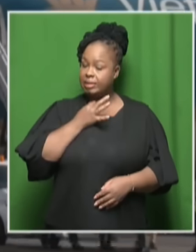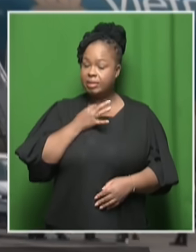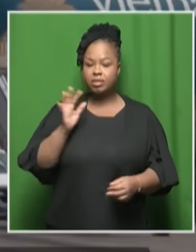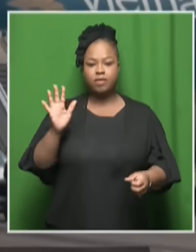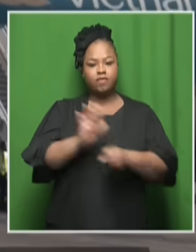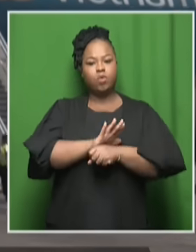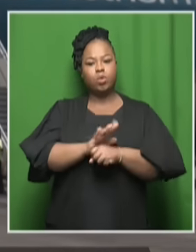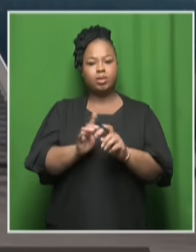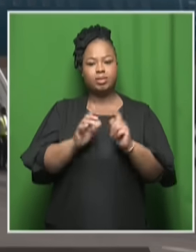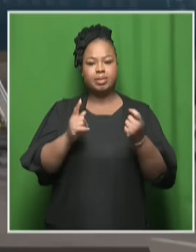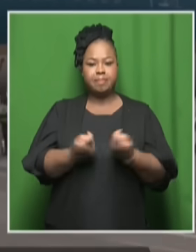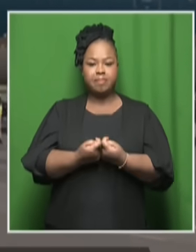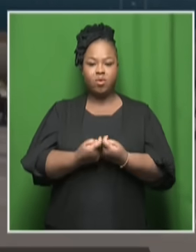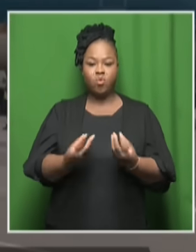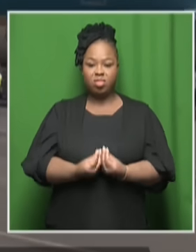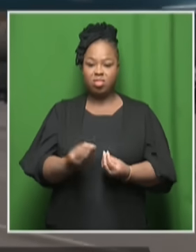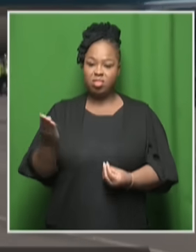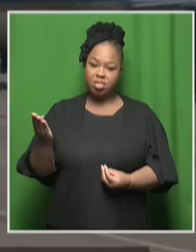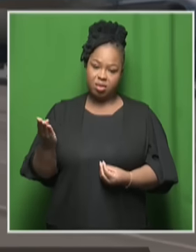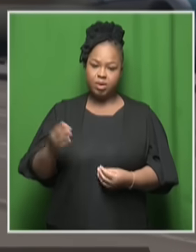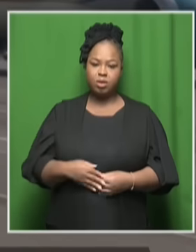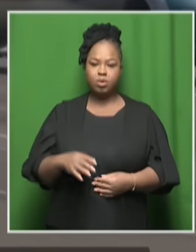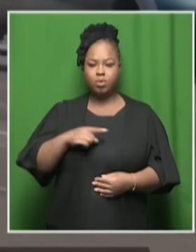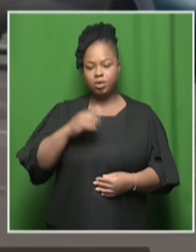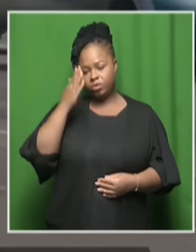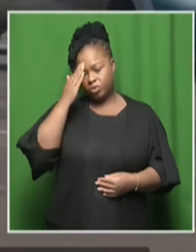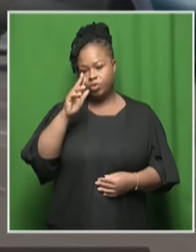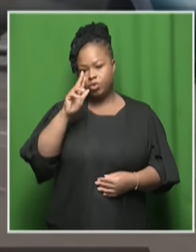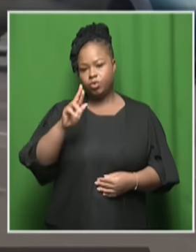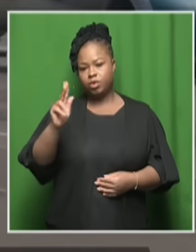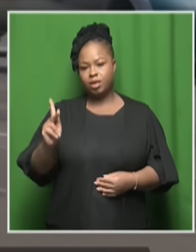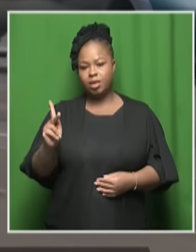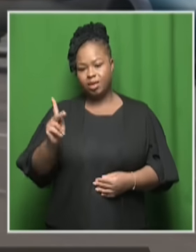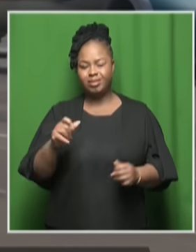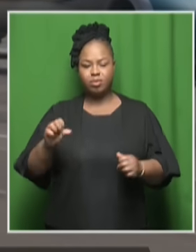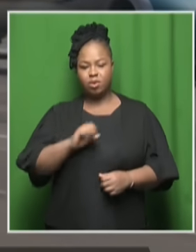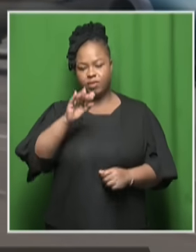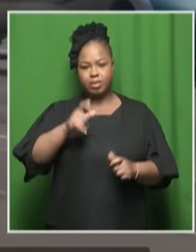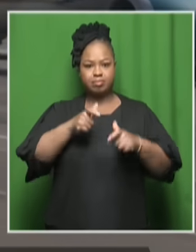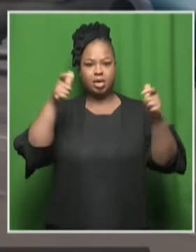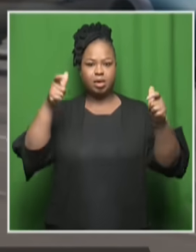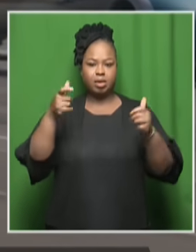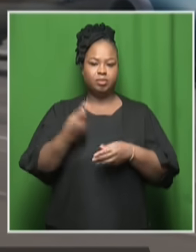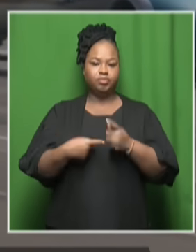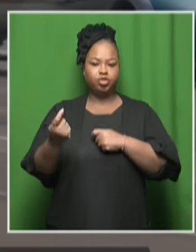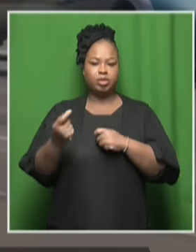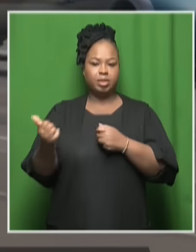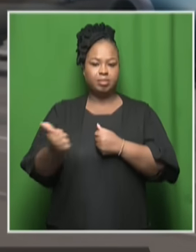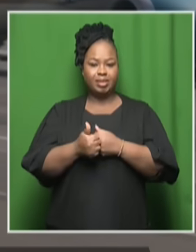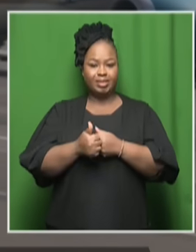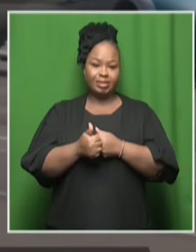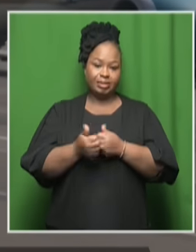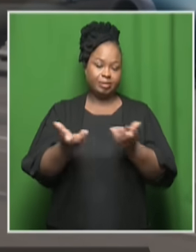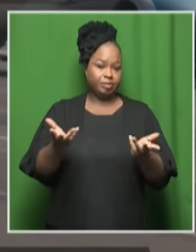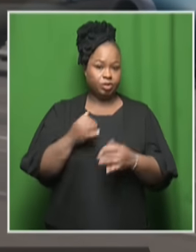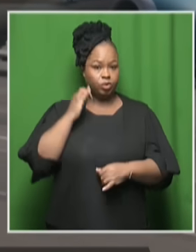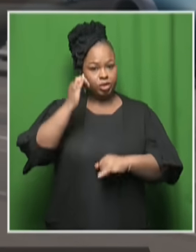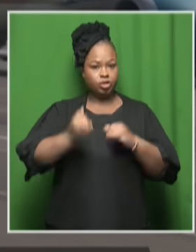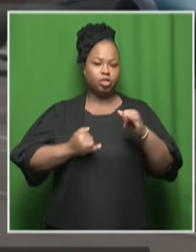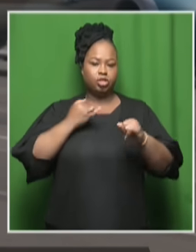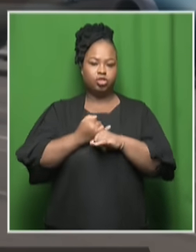full delegation coming with. I mean, as we know that the UK is one of South Africa's largest trading partners. It's